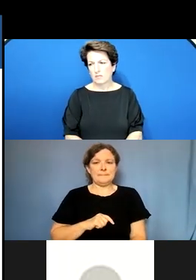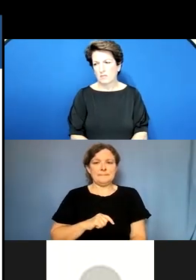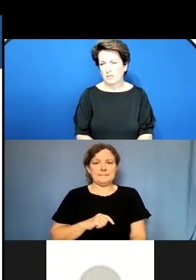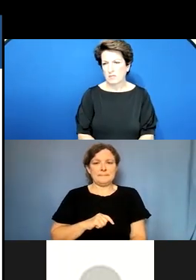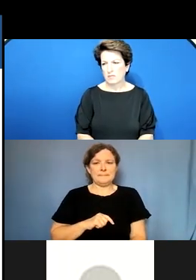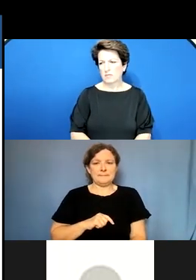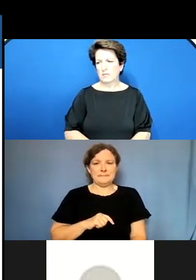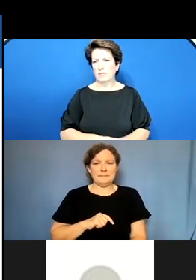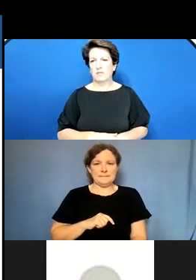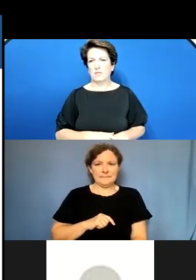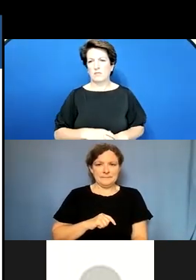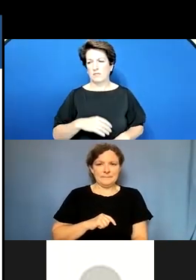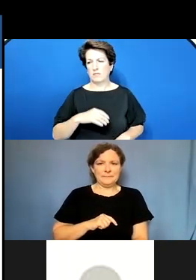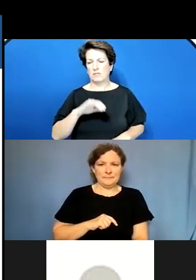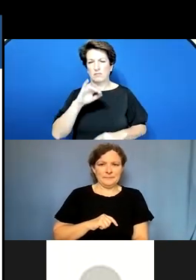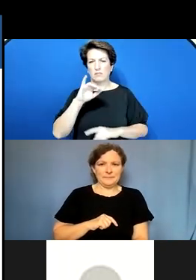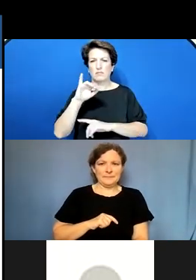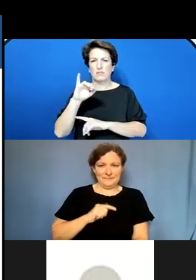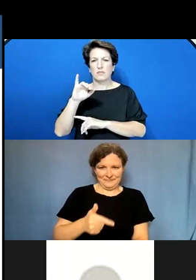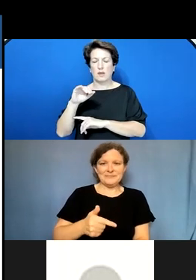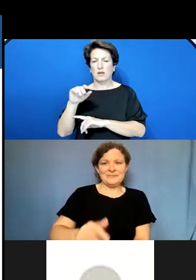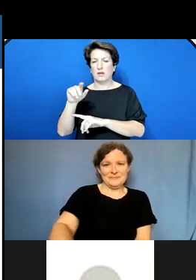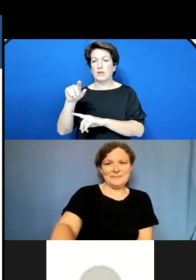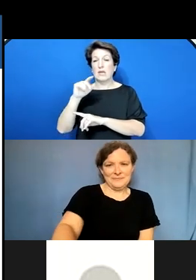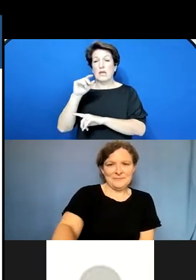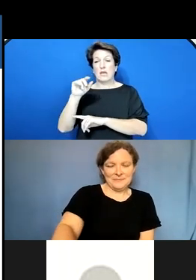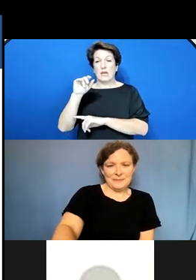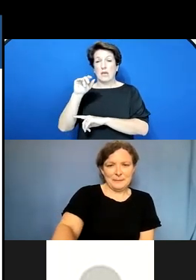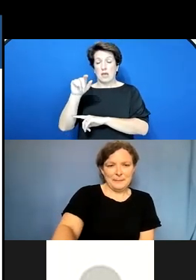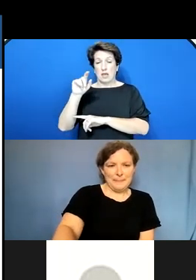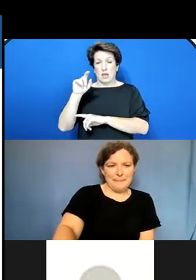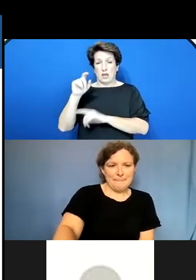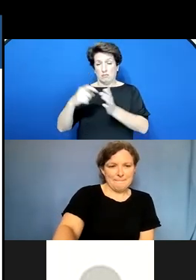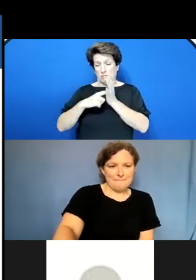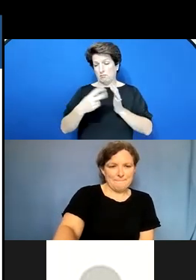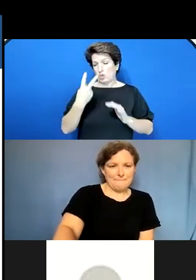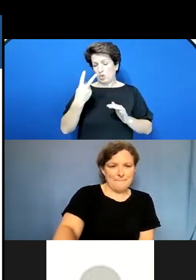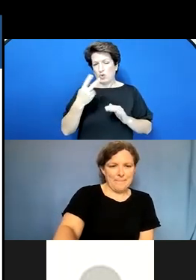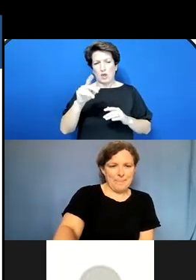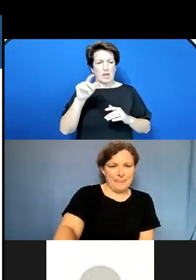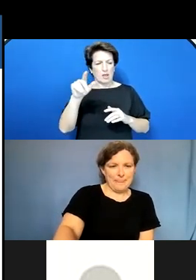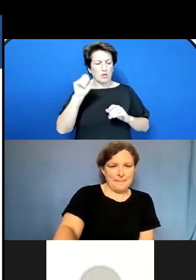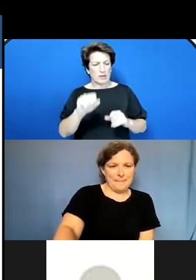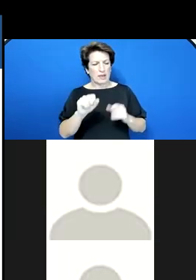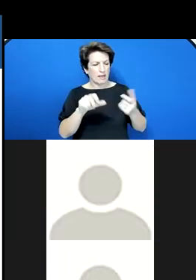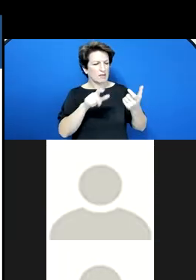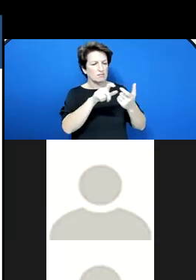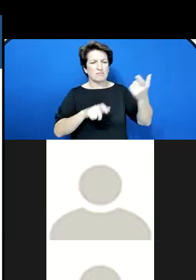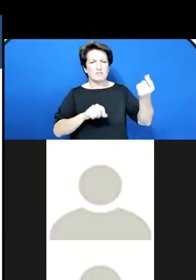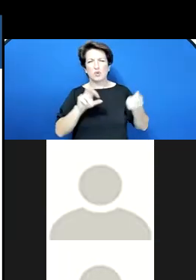have one vaccine receipt that shows that it is your second valid dose, that's the receipt for your second valid dose